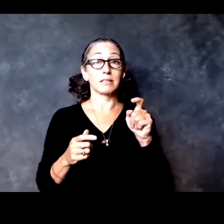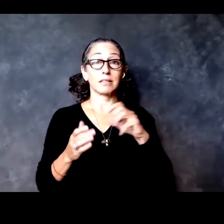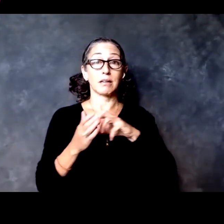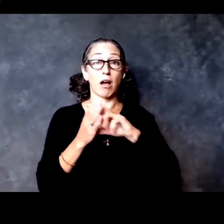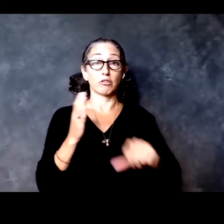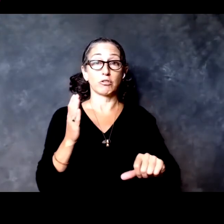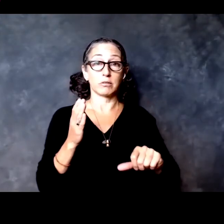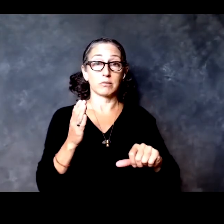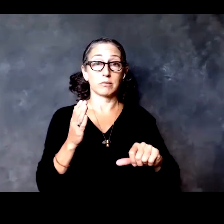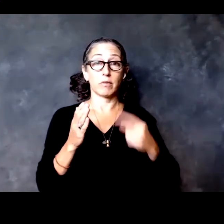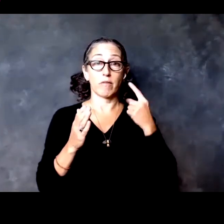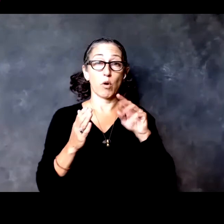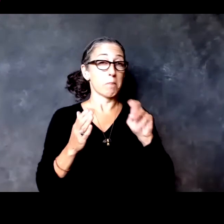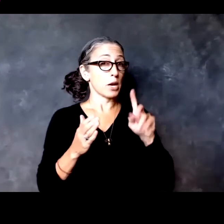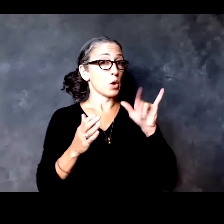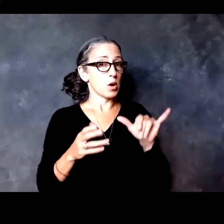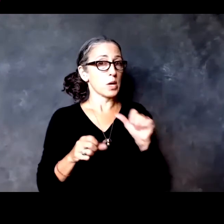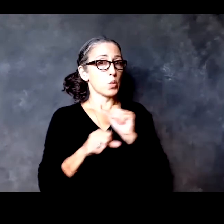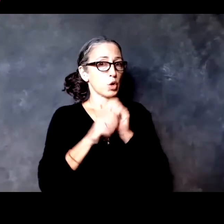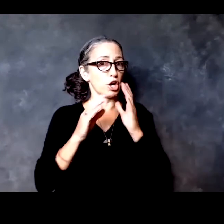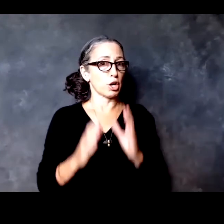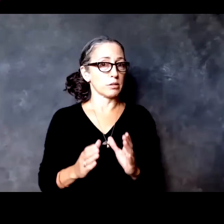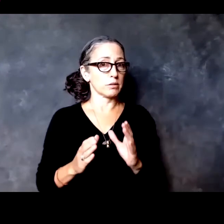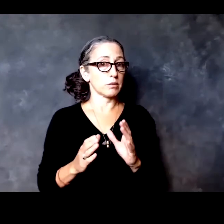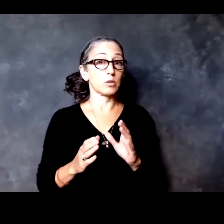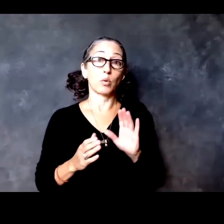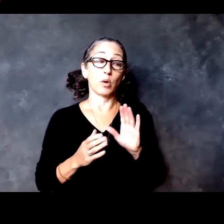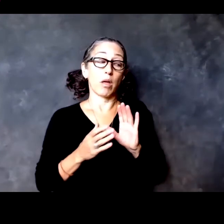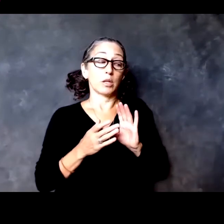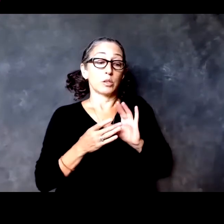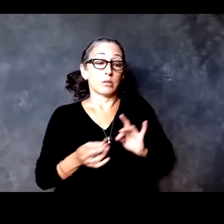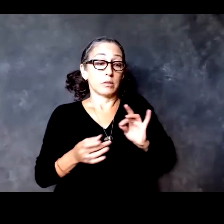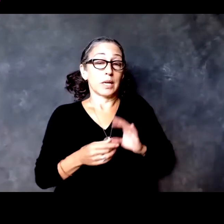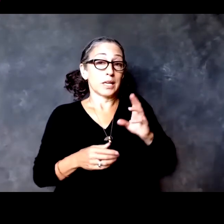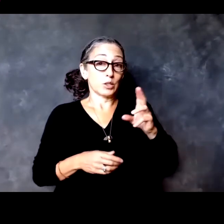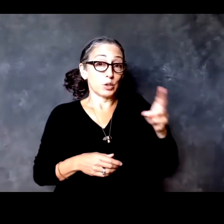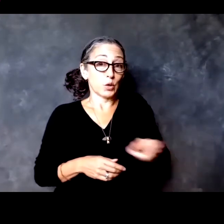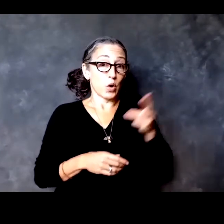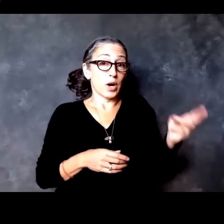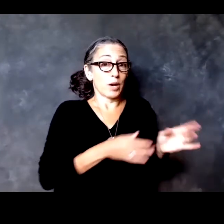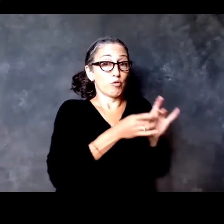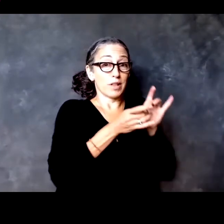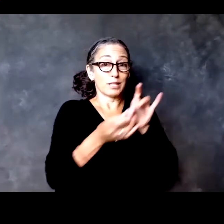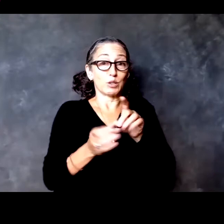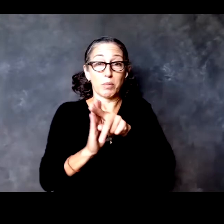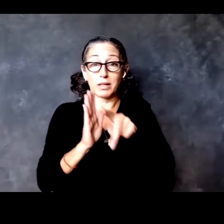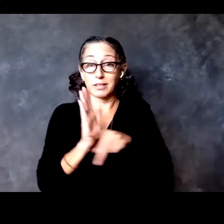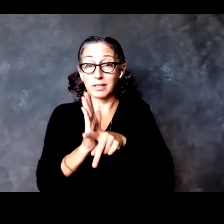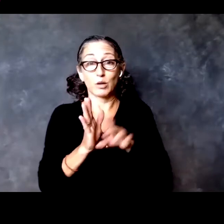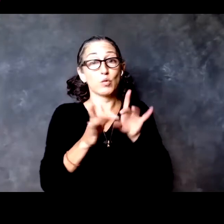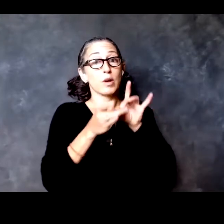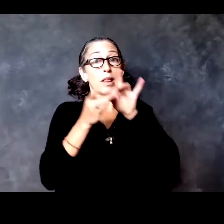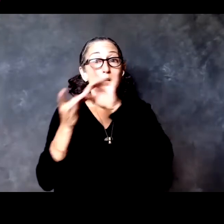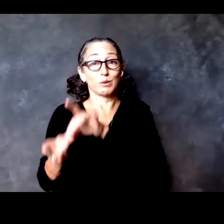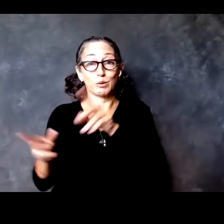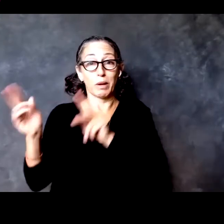powerful moment his story all the way to policy even. And so I am convinced that the story is one of